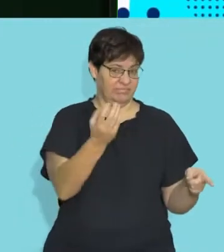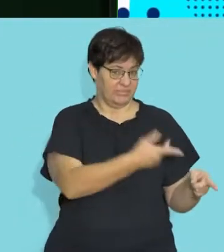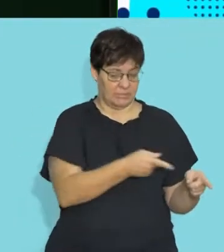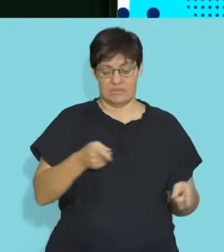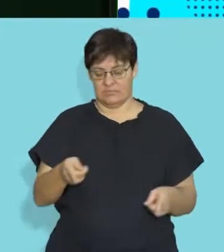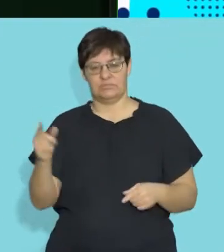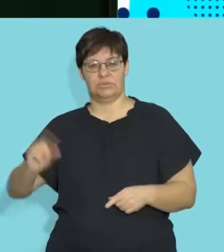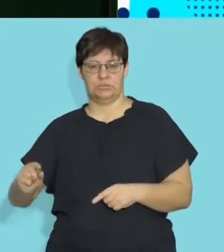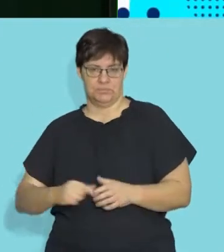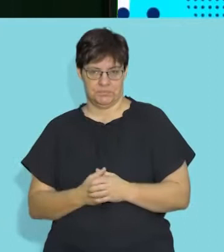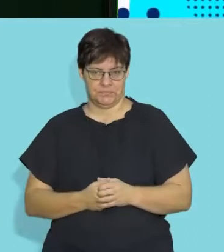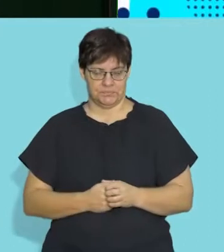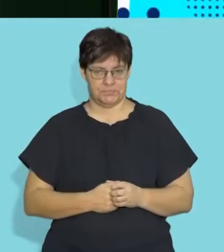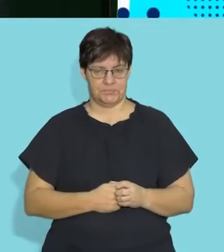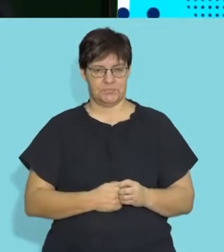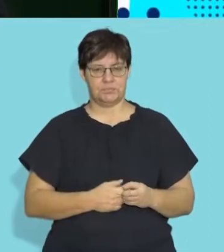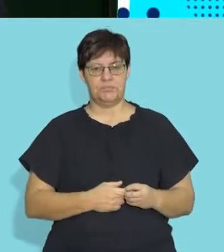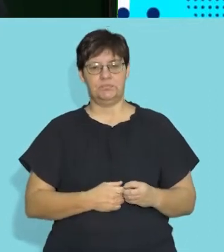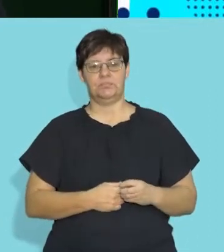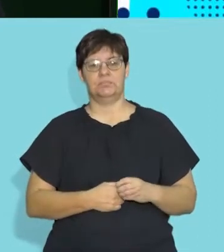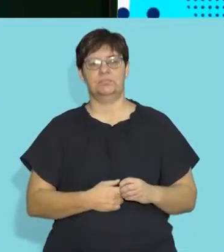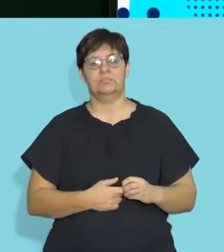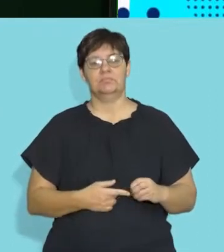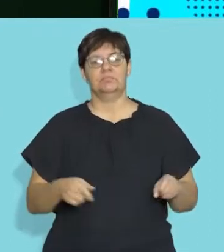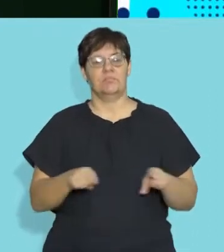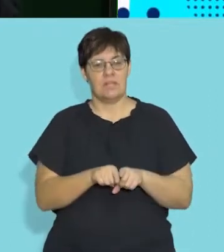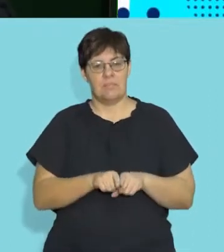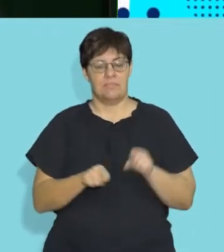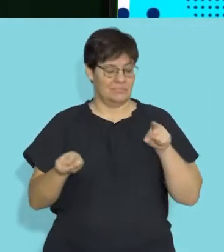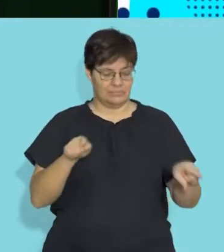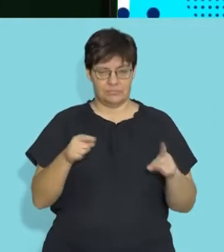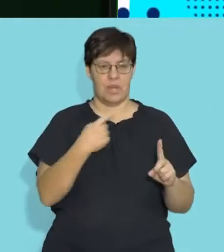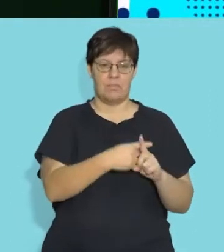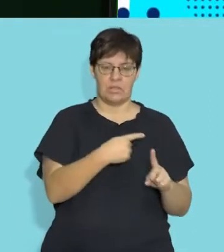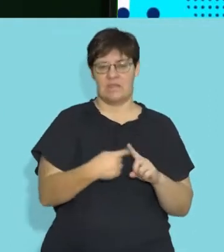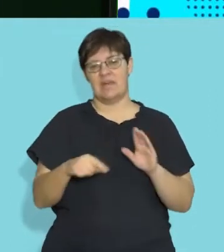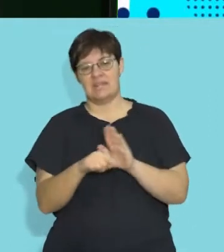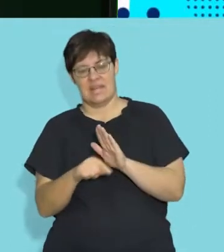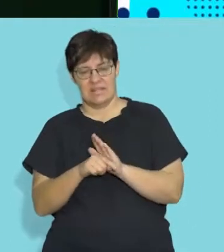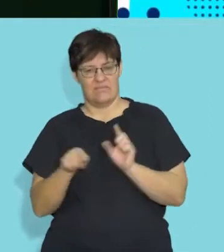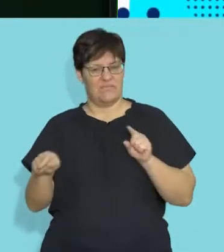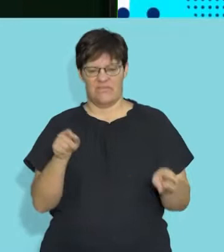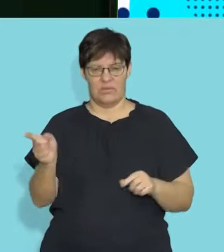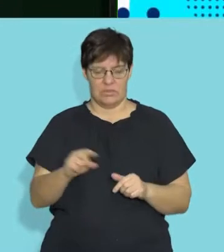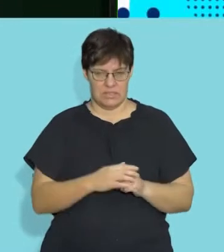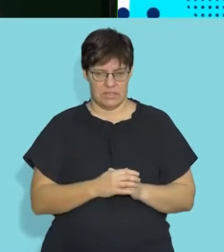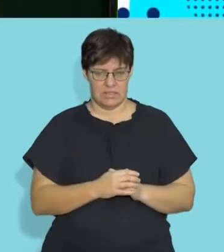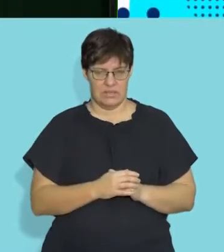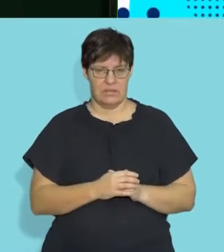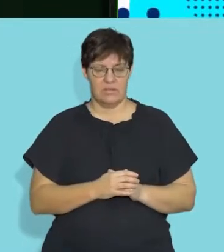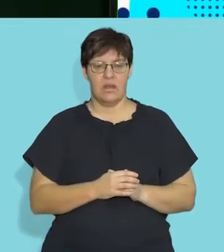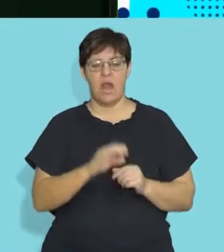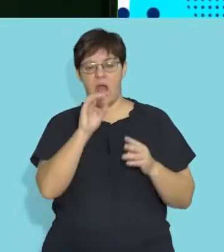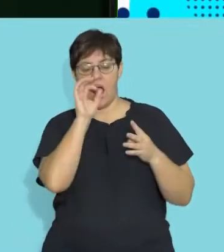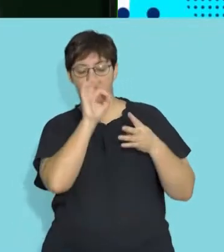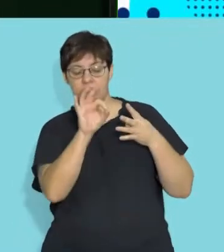the perpetual inventory system, right? Like I alluded to early on, go through these advantages, disadvantages,